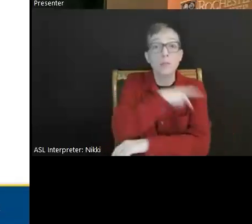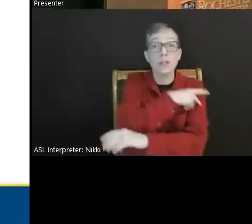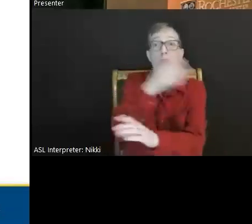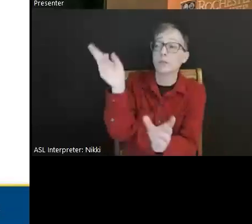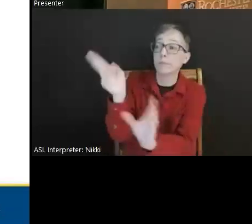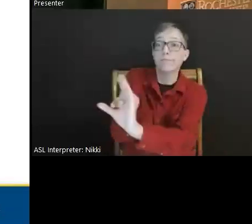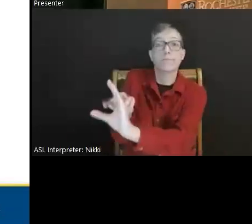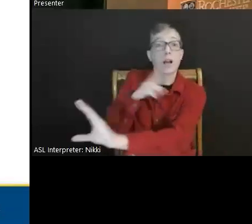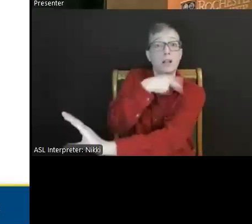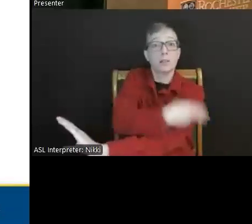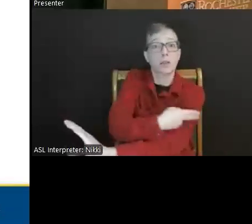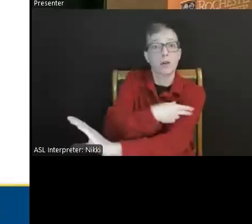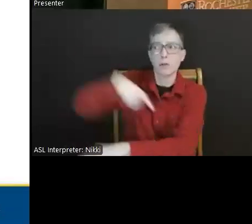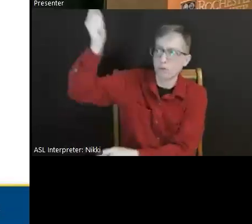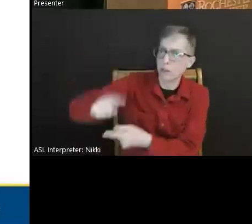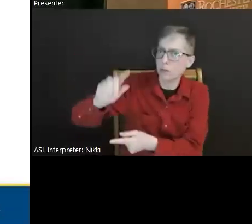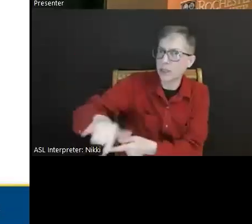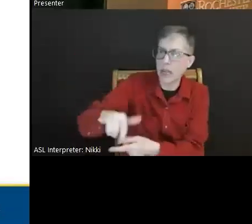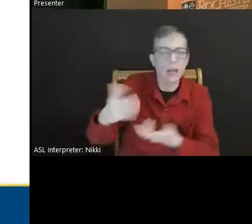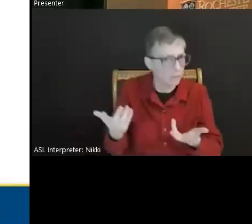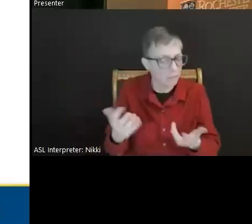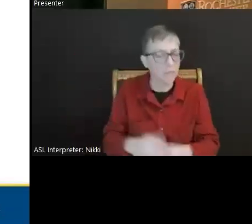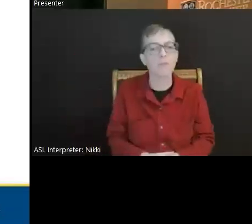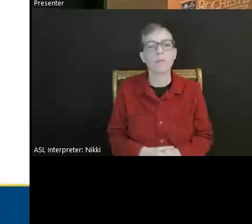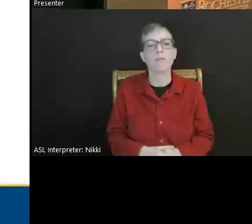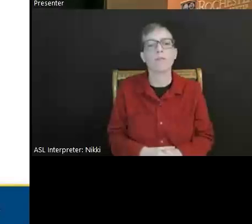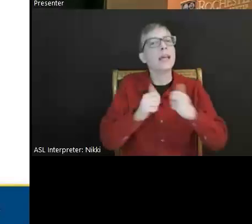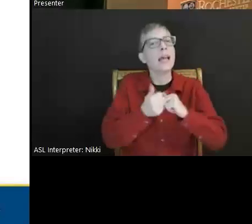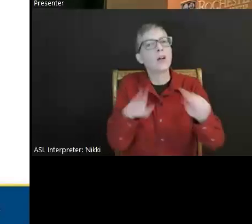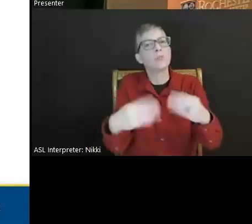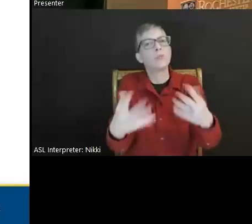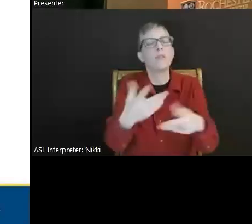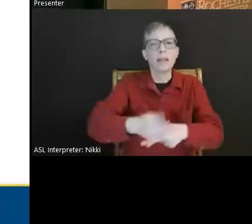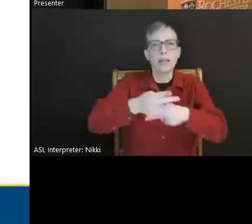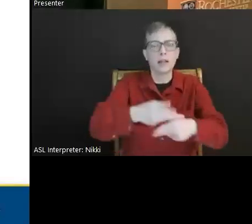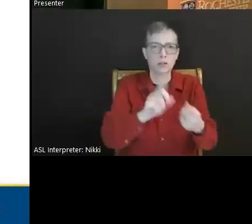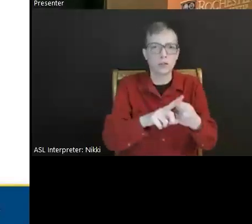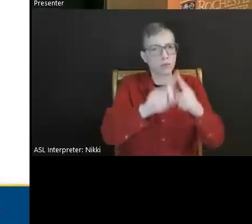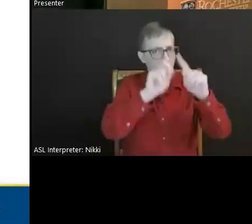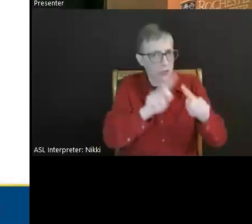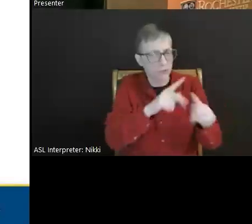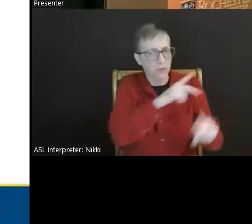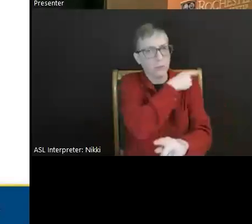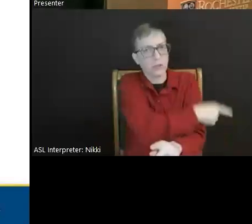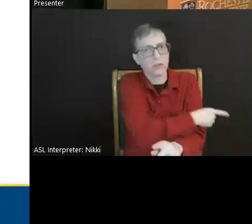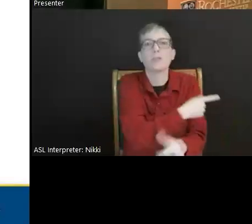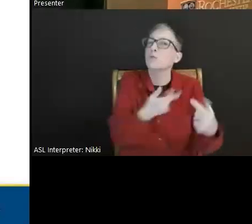provide a higher level of care to these patients who are experiencing difficulty engaging at the clinic